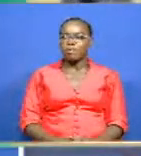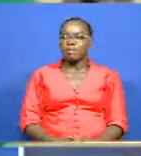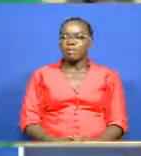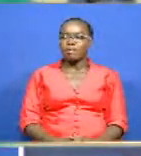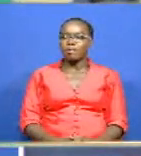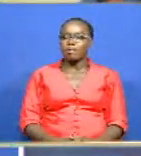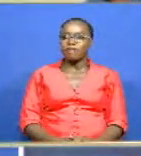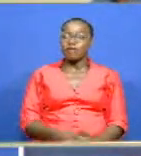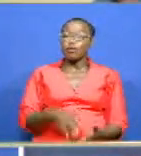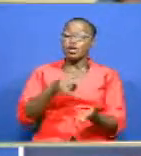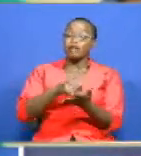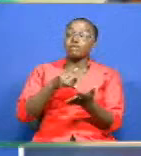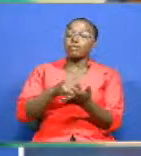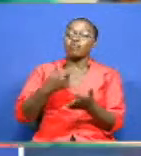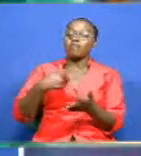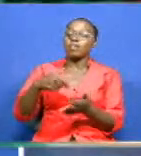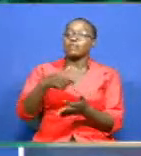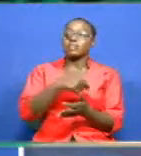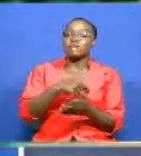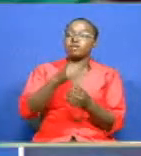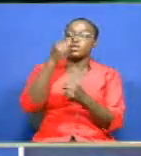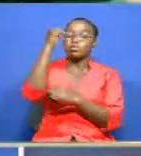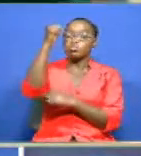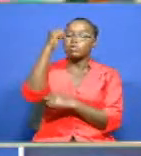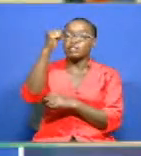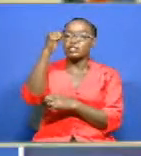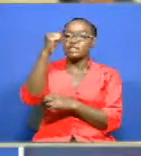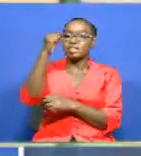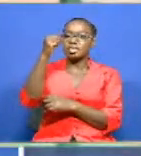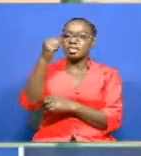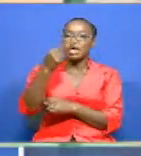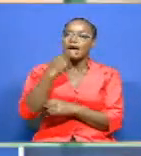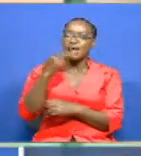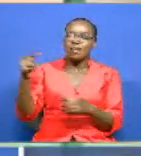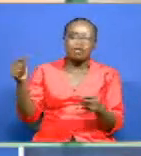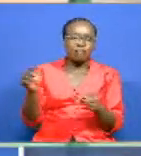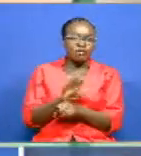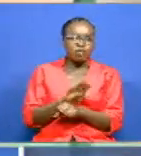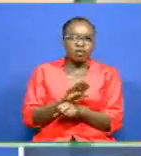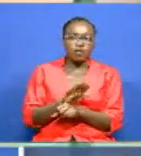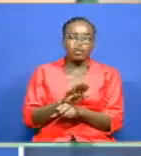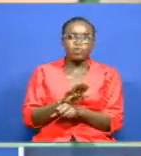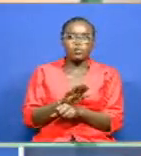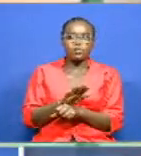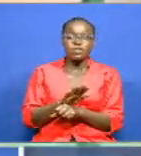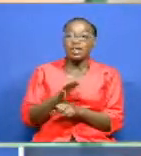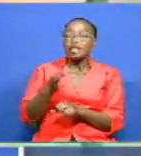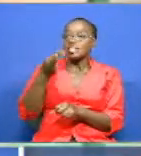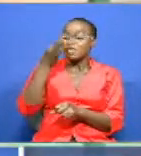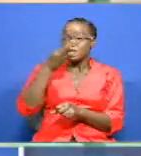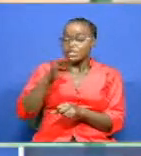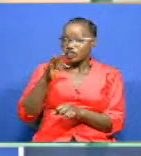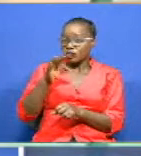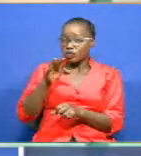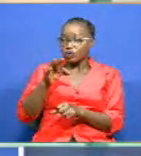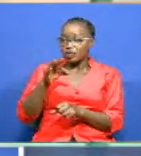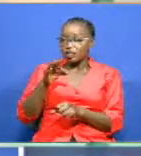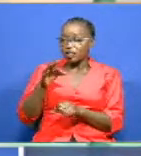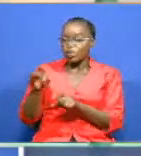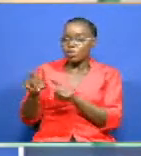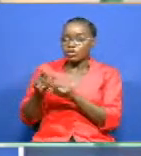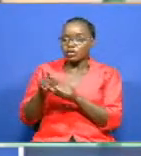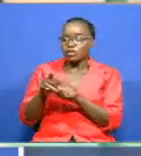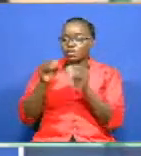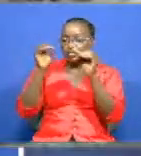are going to involve ourselves in politics 100%. His Kitui counterpart Mutunga Ndingo called on teachers to